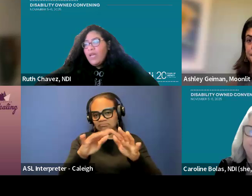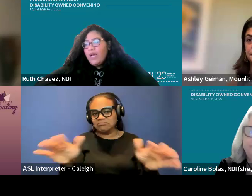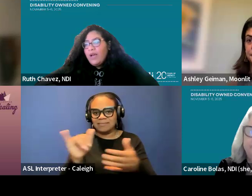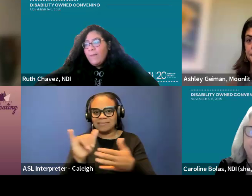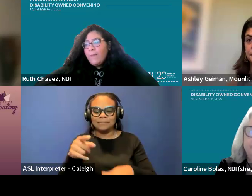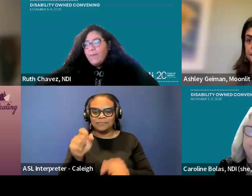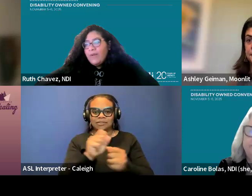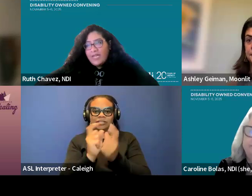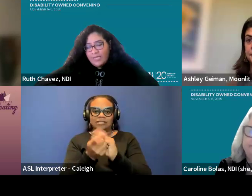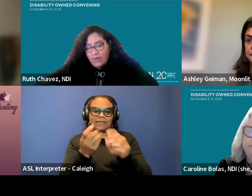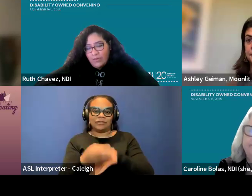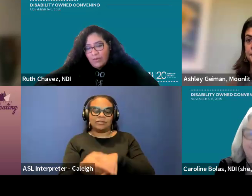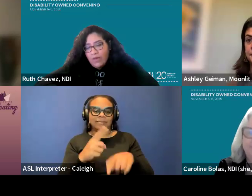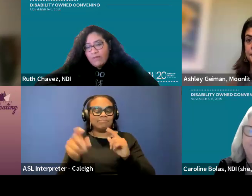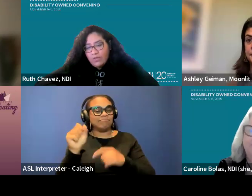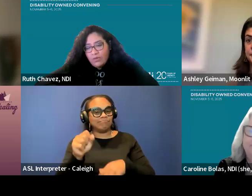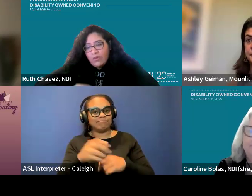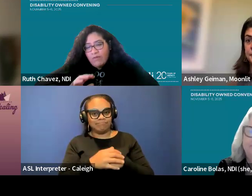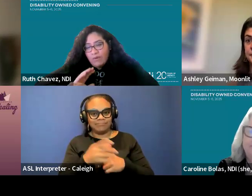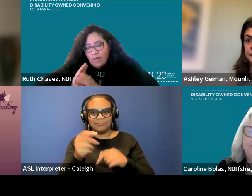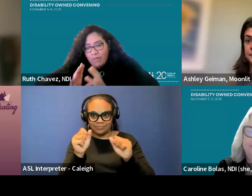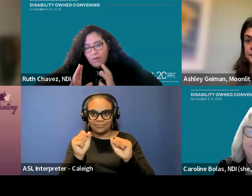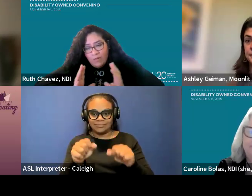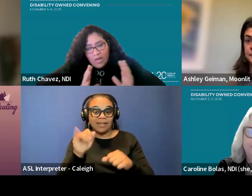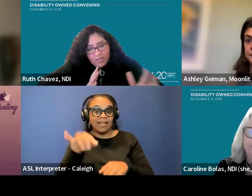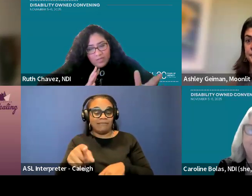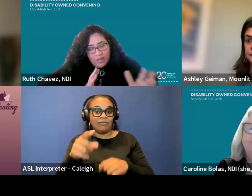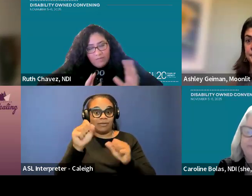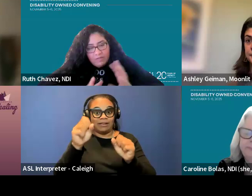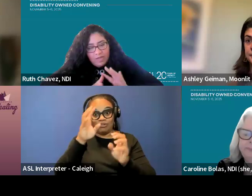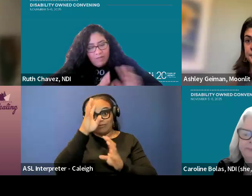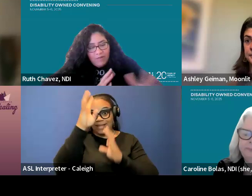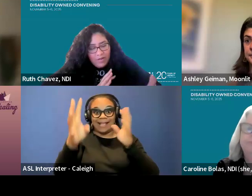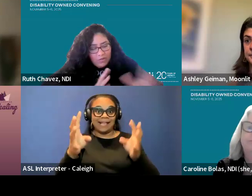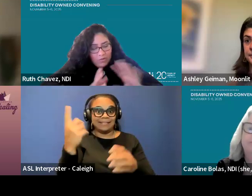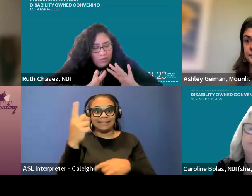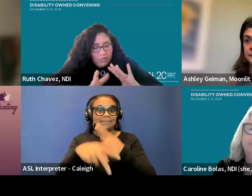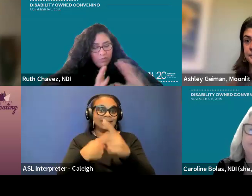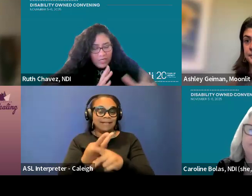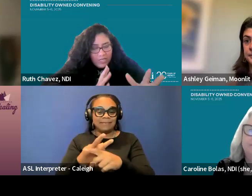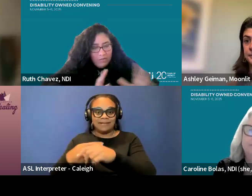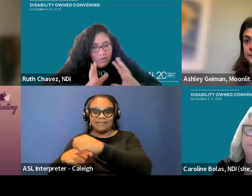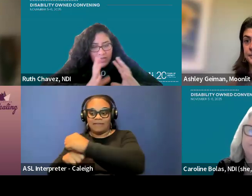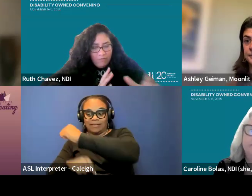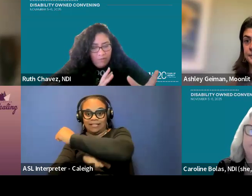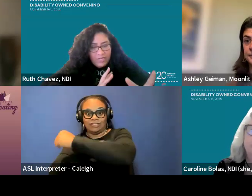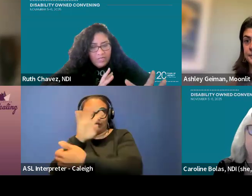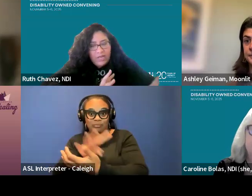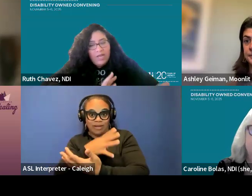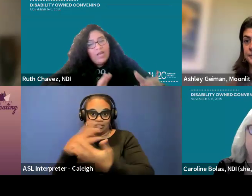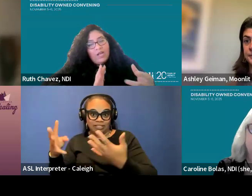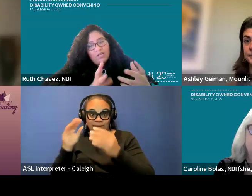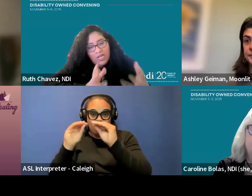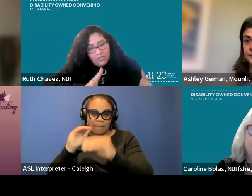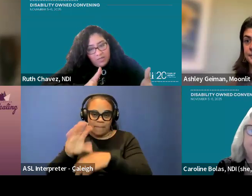But yes, you're able to, if you're able to create some type of foundational spreadsheet with the